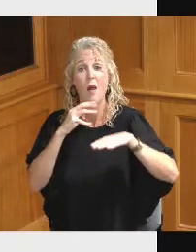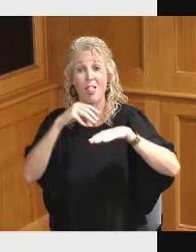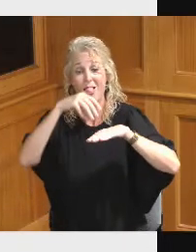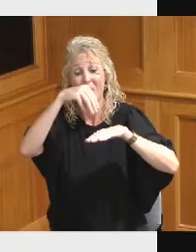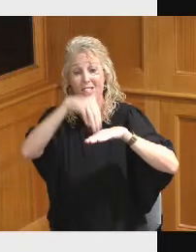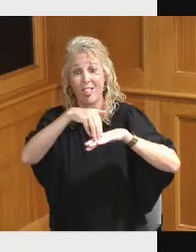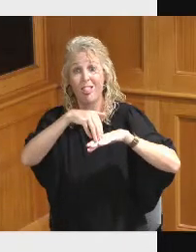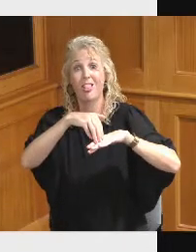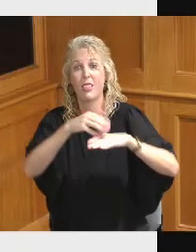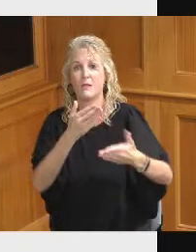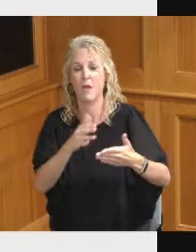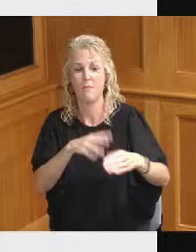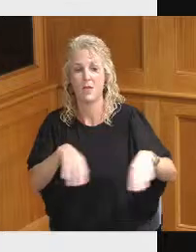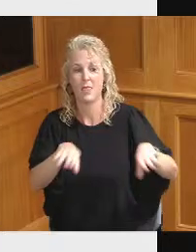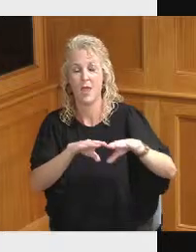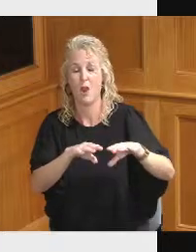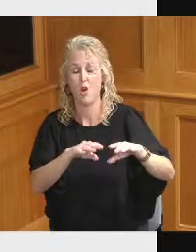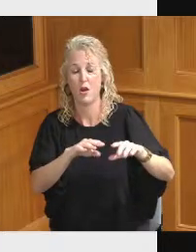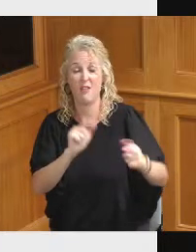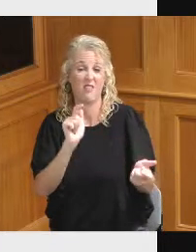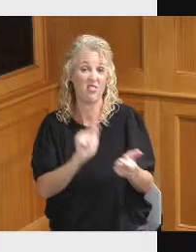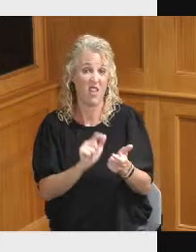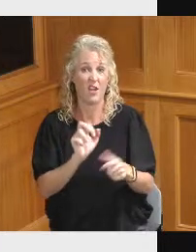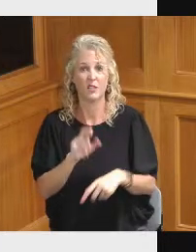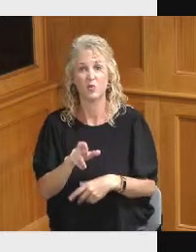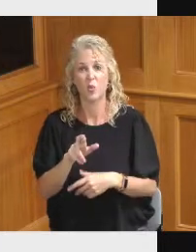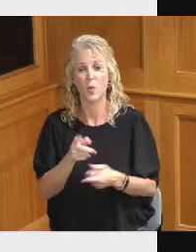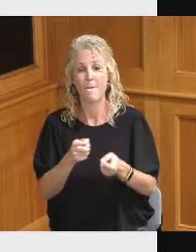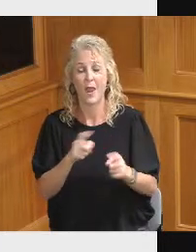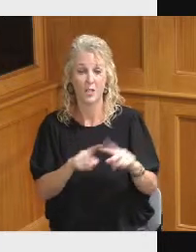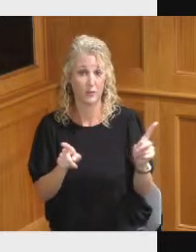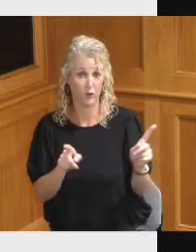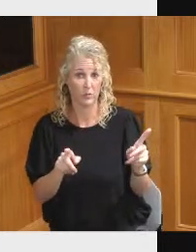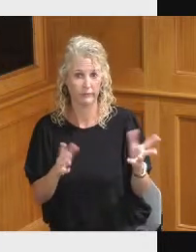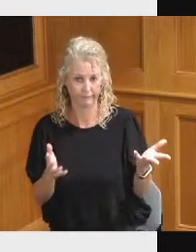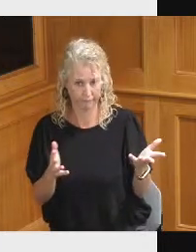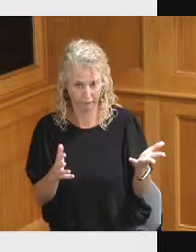shrunk or managed differently within the district.